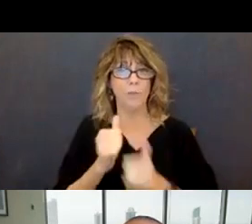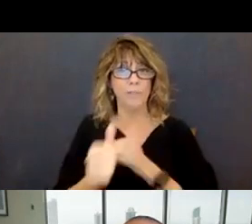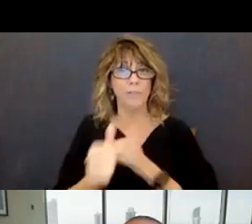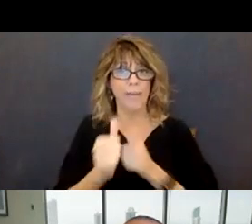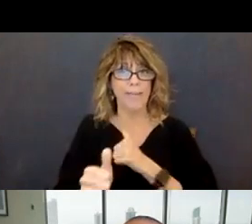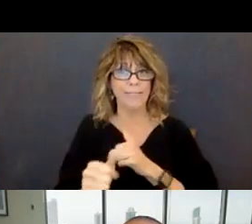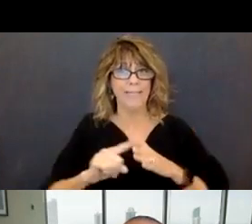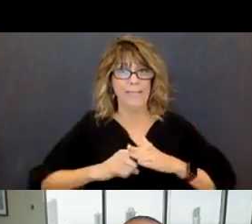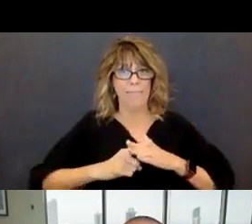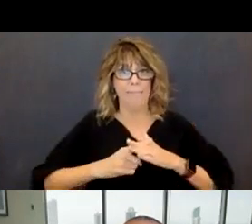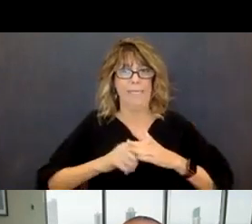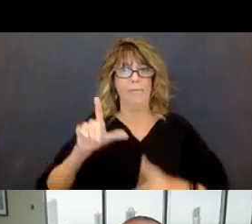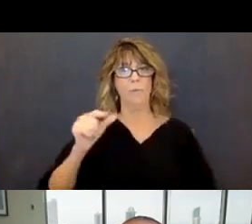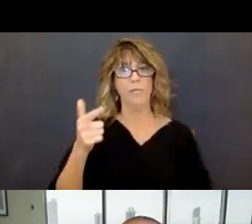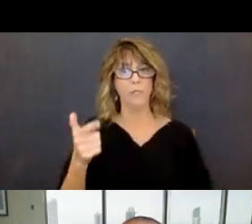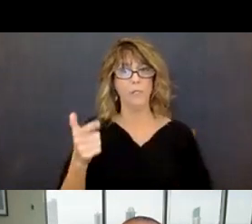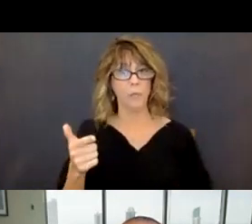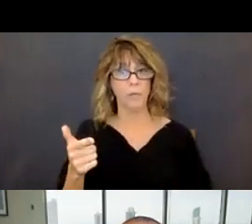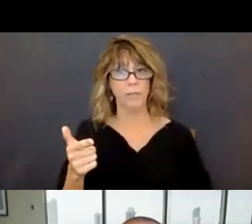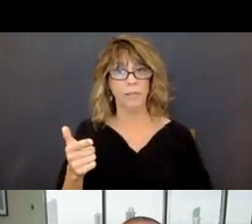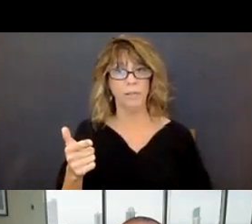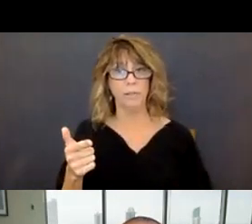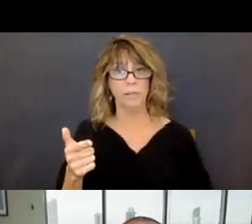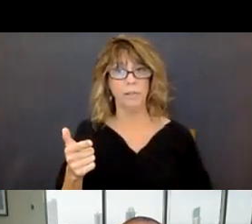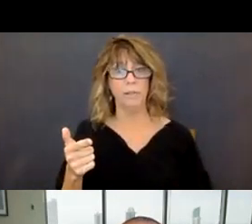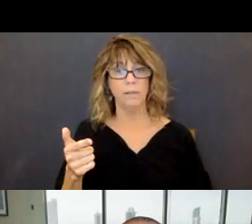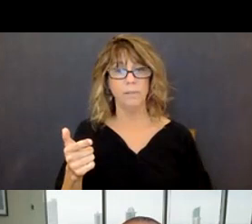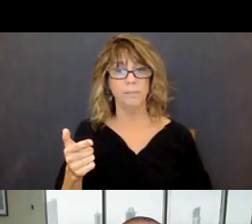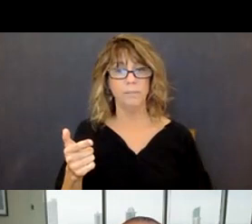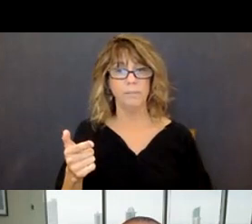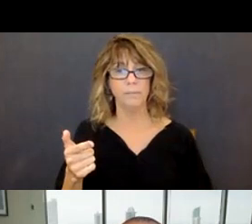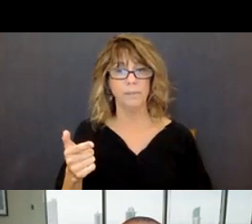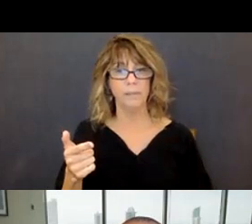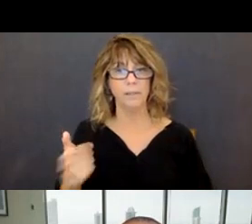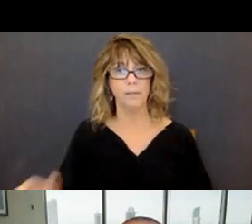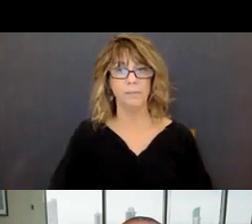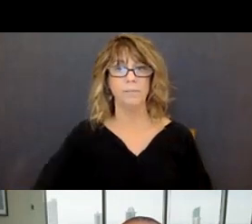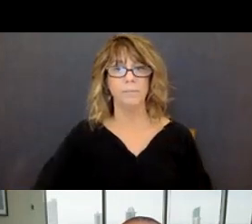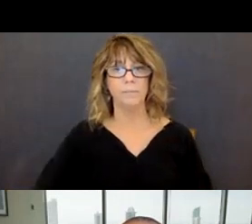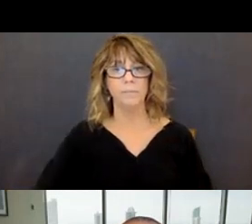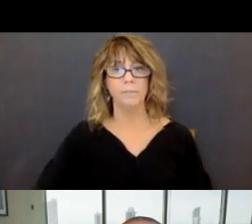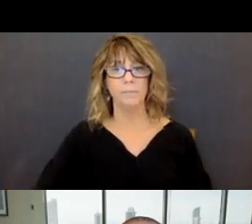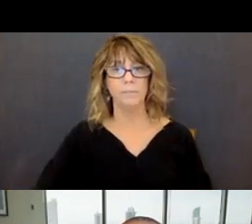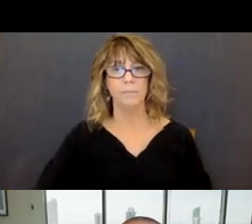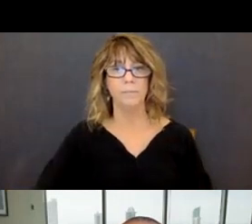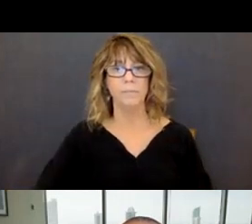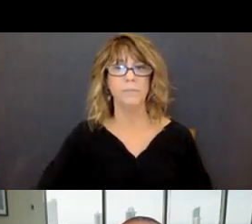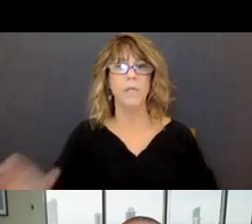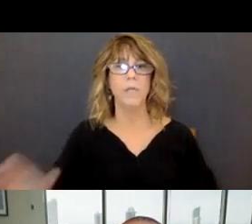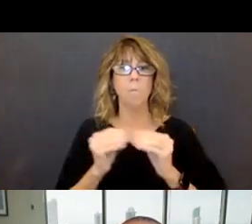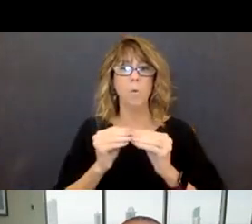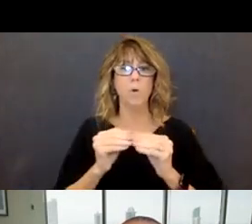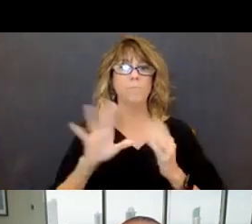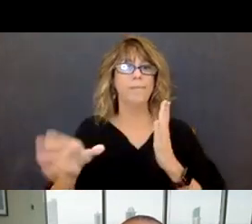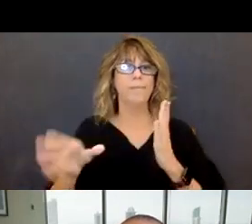in 2021 made additional Medicaid funding available to access for home and community-based